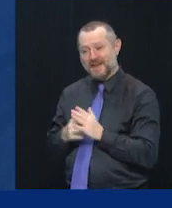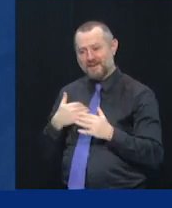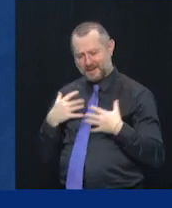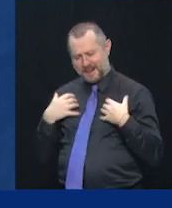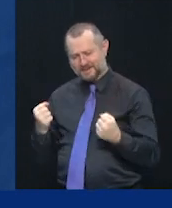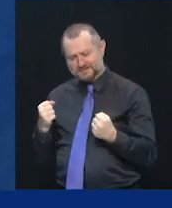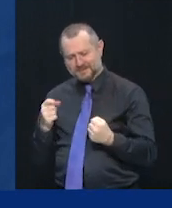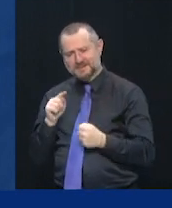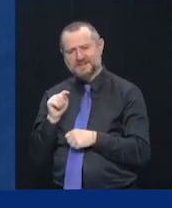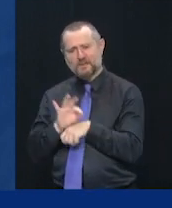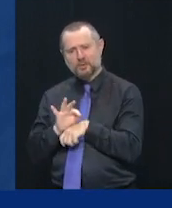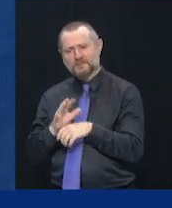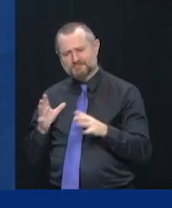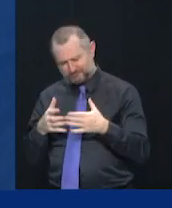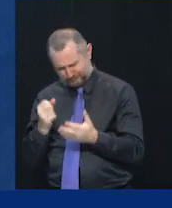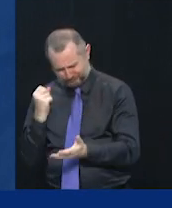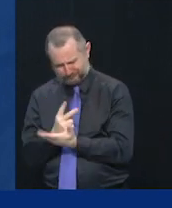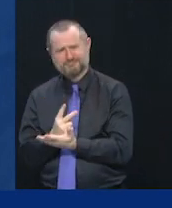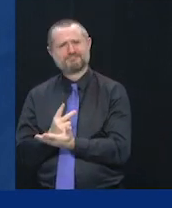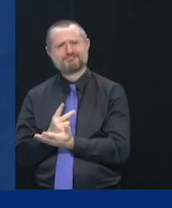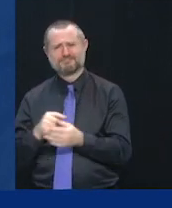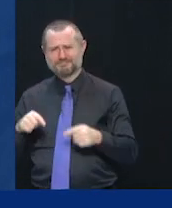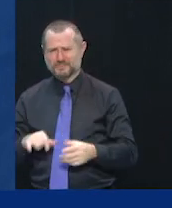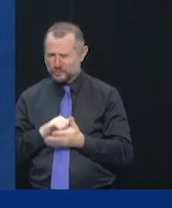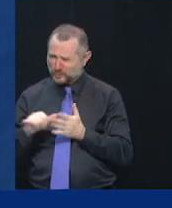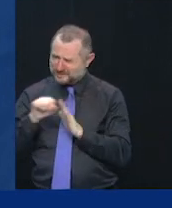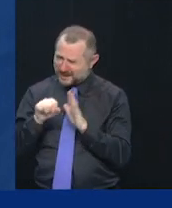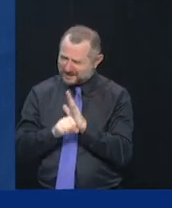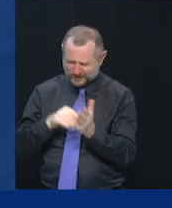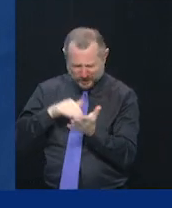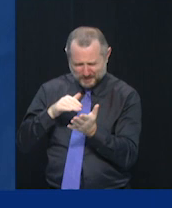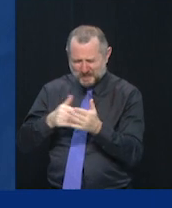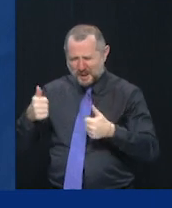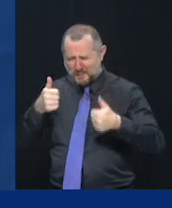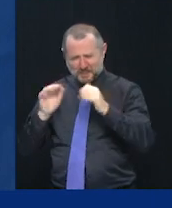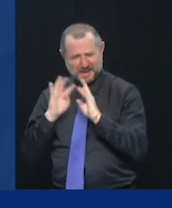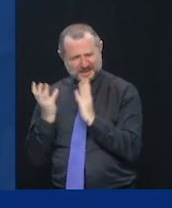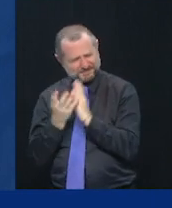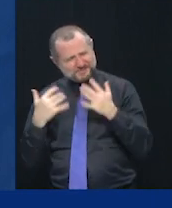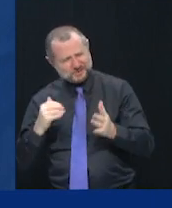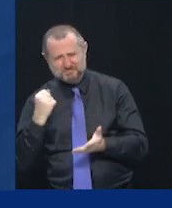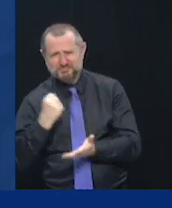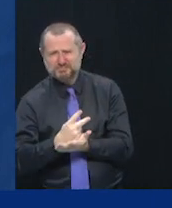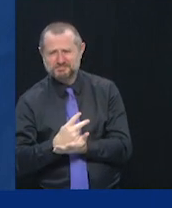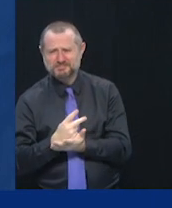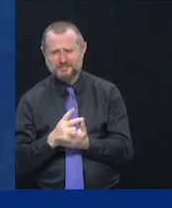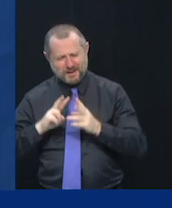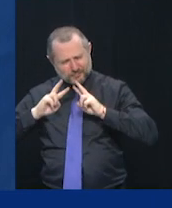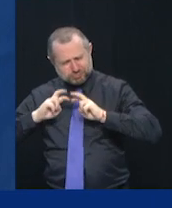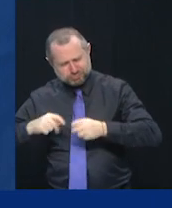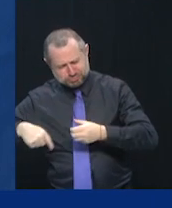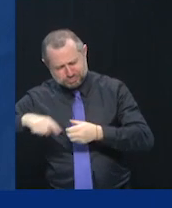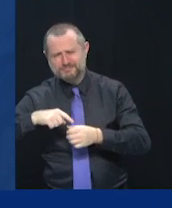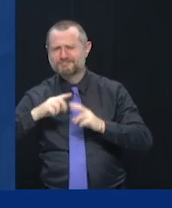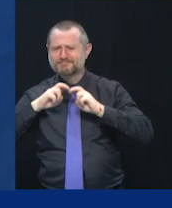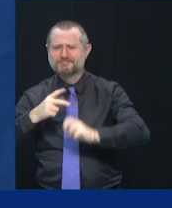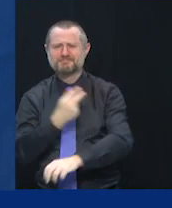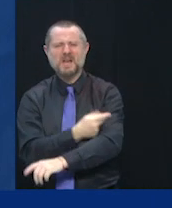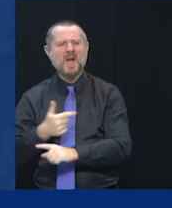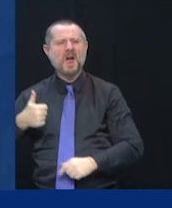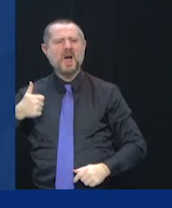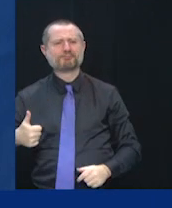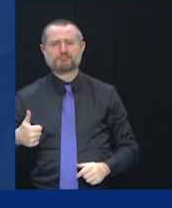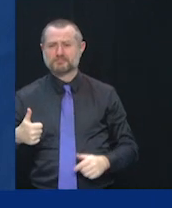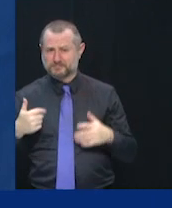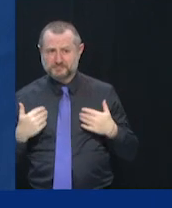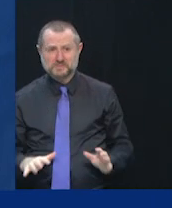and New York State doctors who have been studying it and the side effects, et cetera.